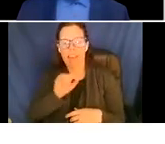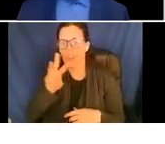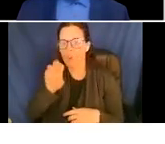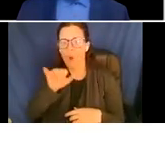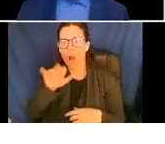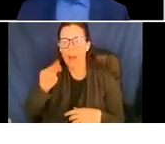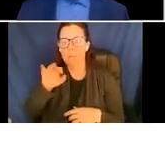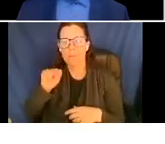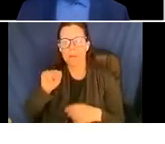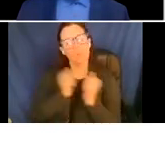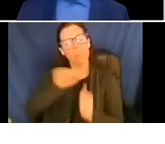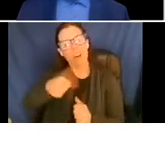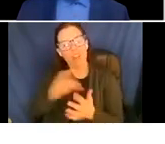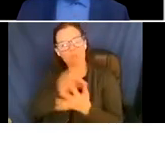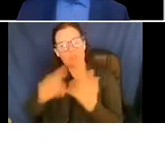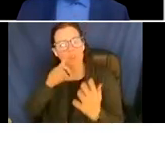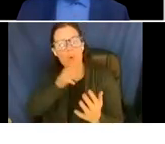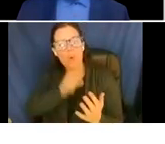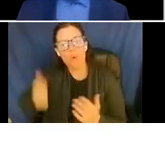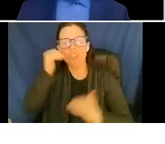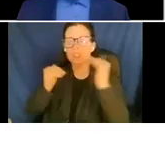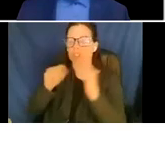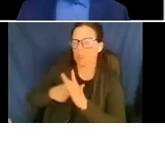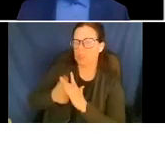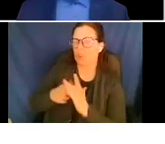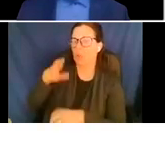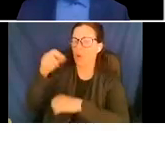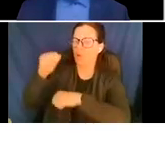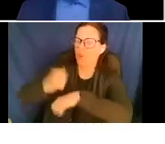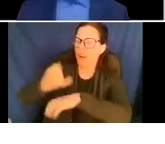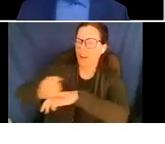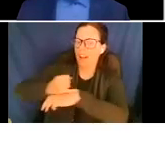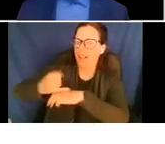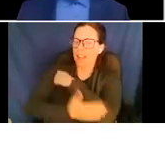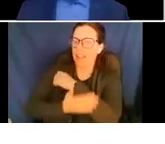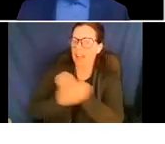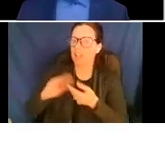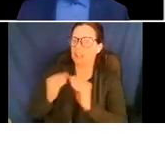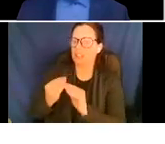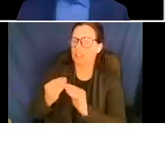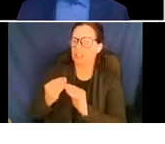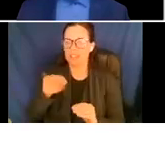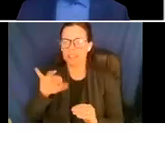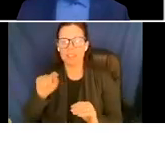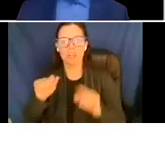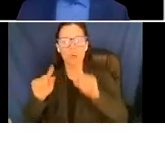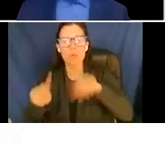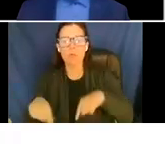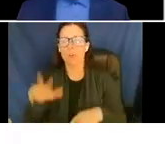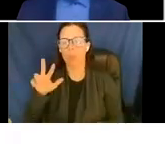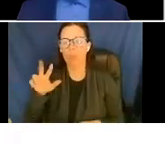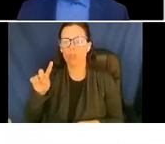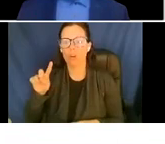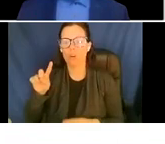First of all, Nita, let's start off with some Rock Island County numbers, please. Sure. Today we are reporting 31 new cases